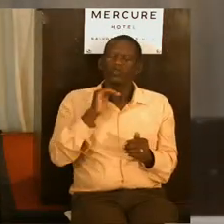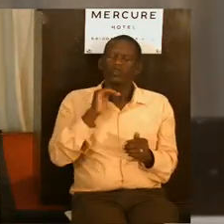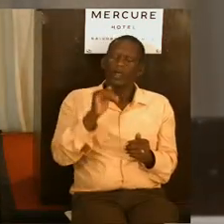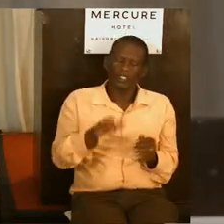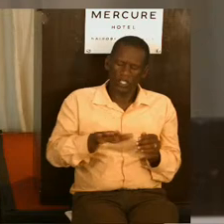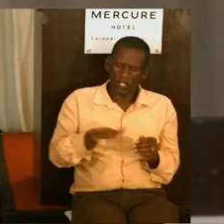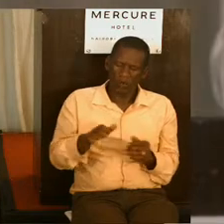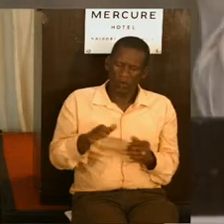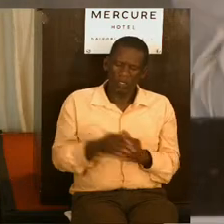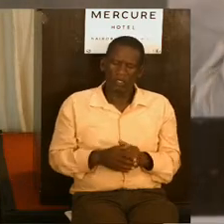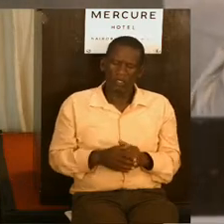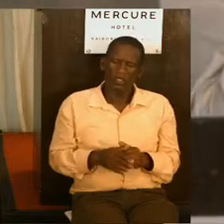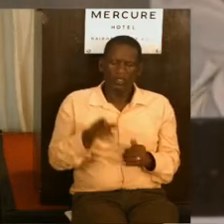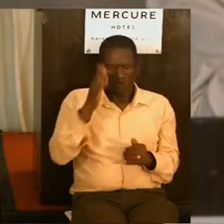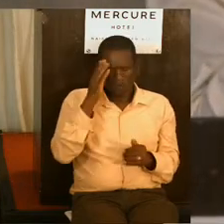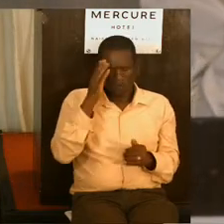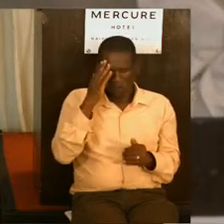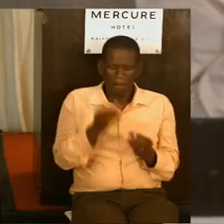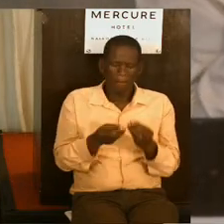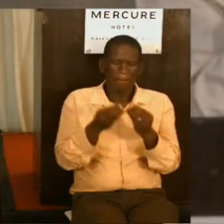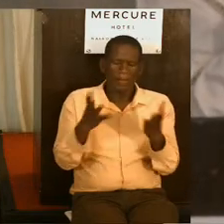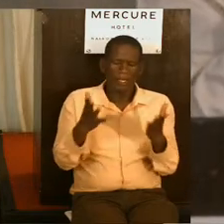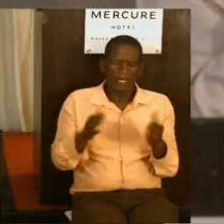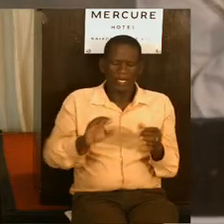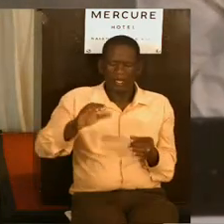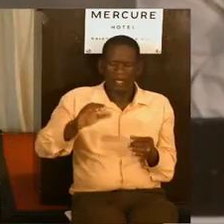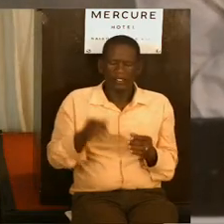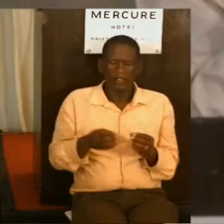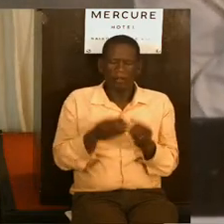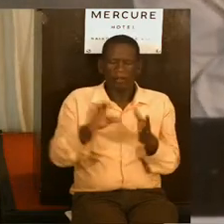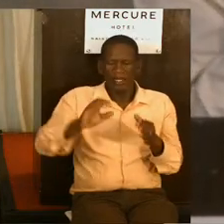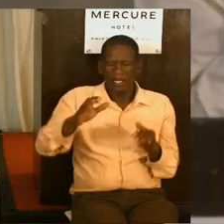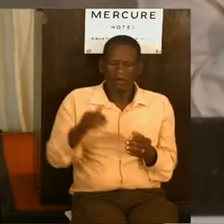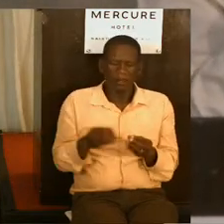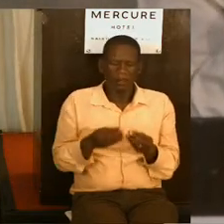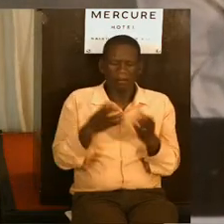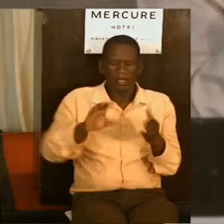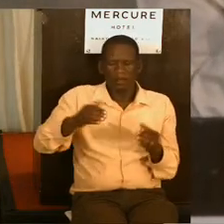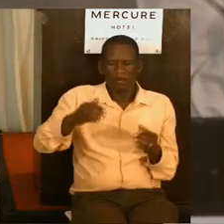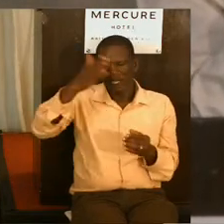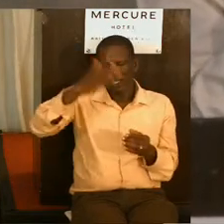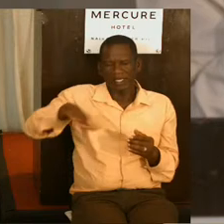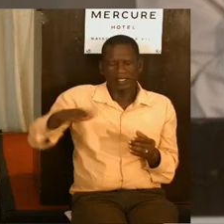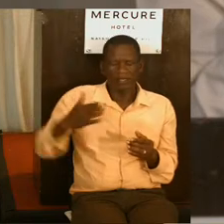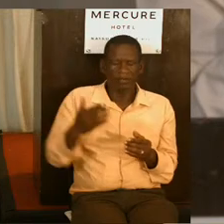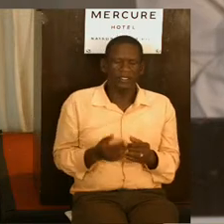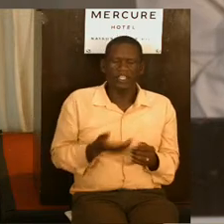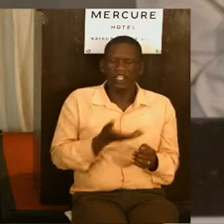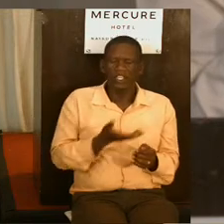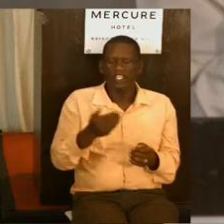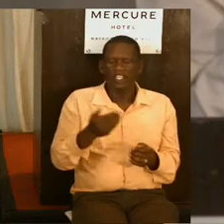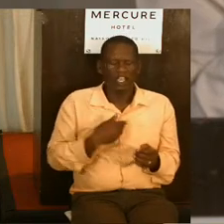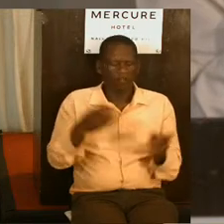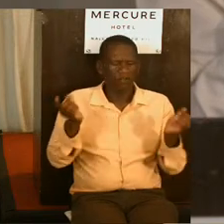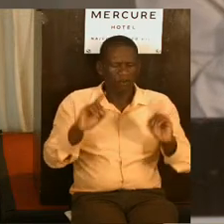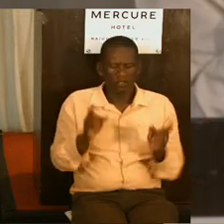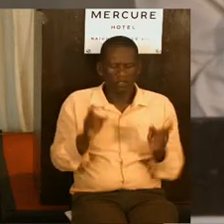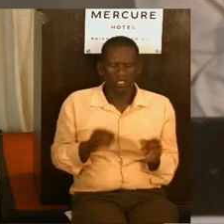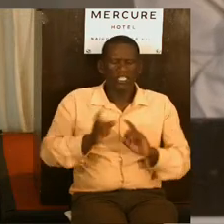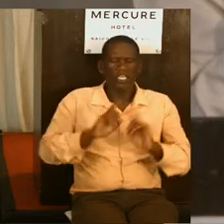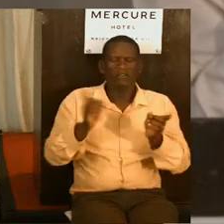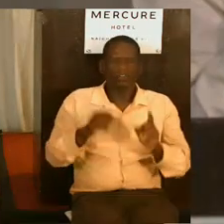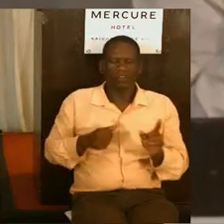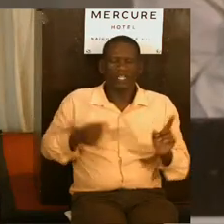ask in the morning you know most counties most counties most County assemblies they have not uh